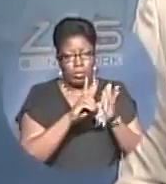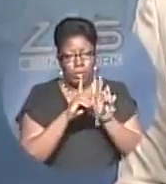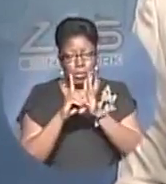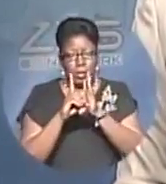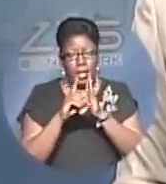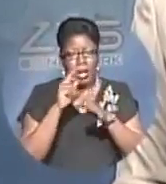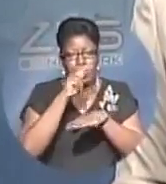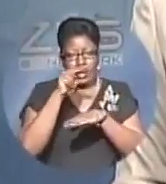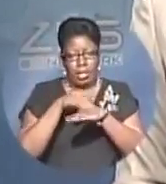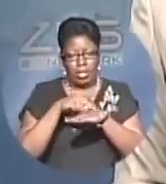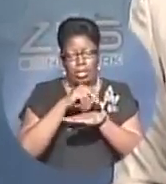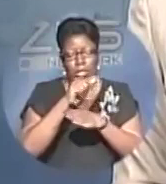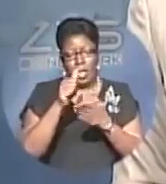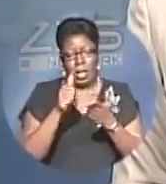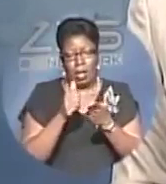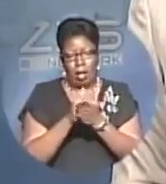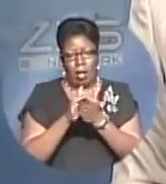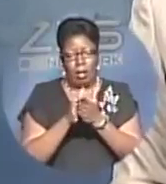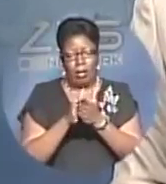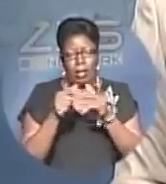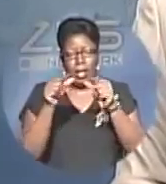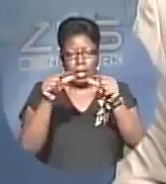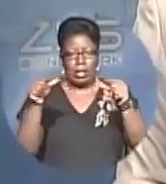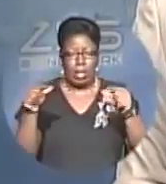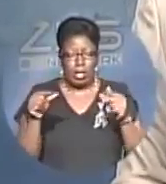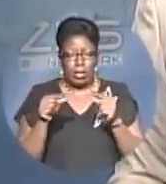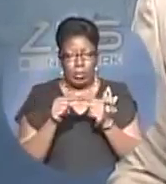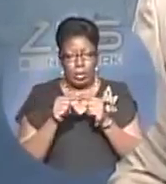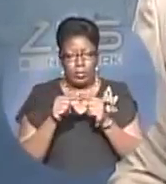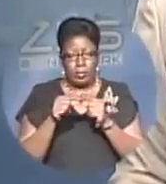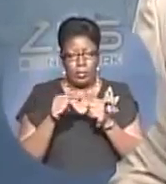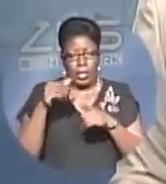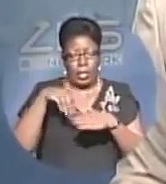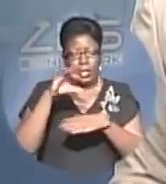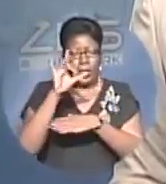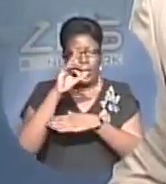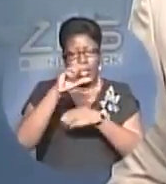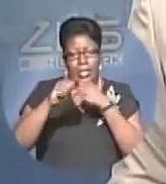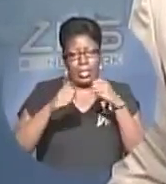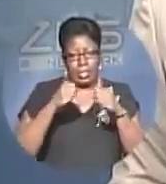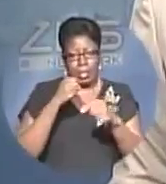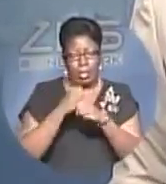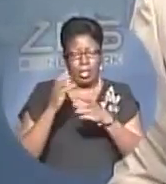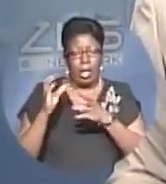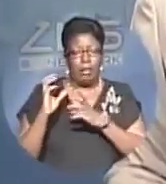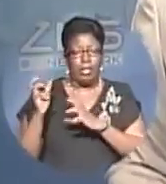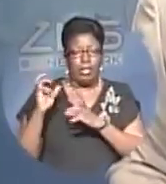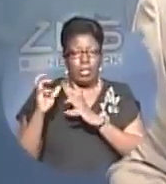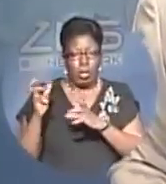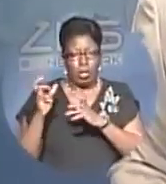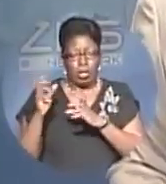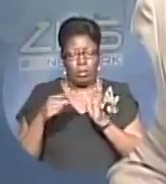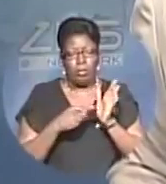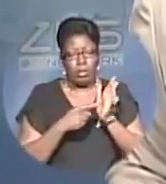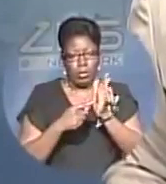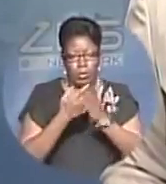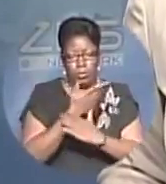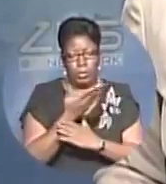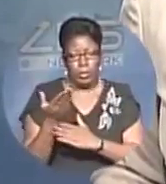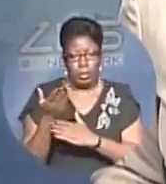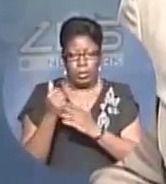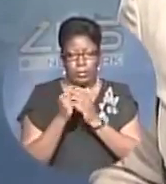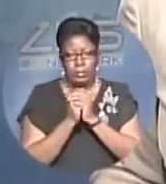Gallery of the Bahamas. This is the first time in the gallery's eight-year history that Junkanoo is being featured prominently. Giovanni Stewart has